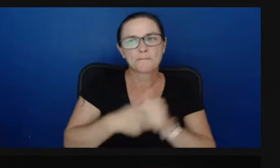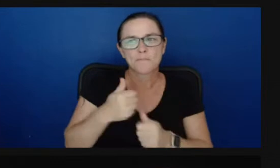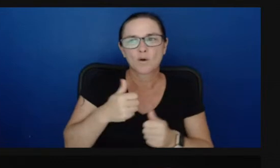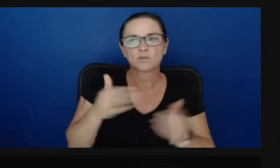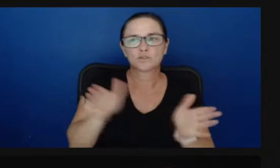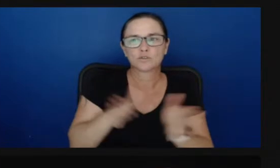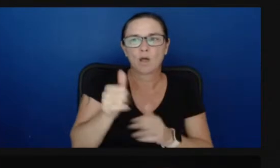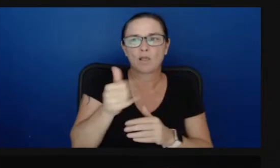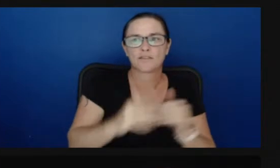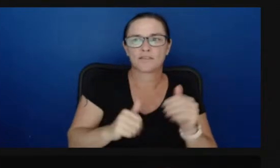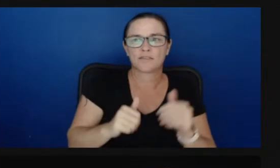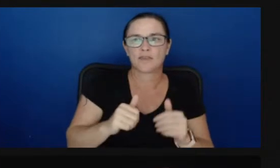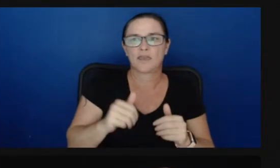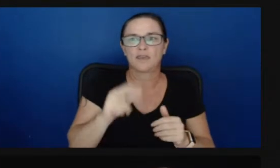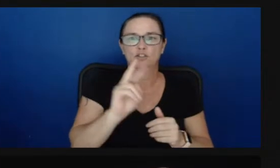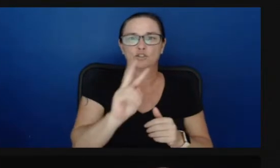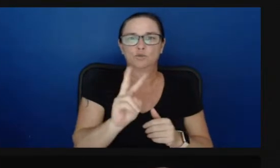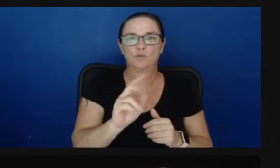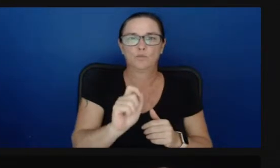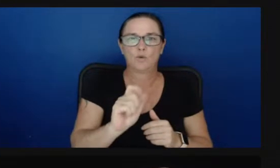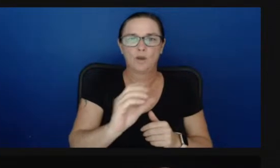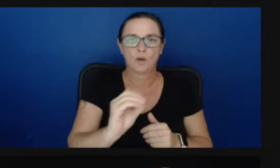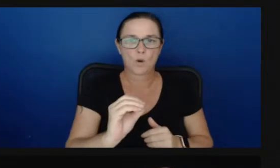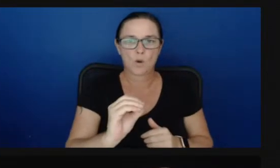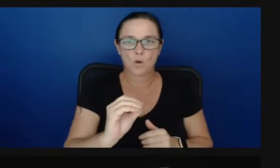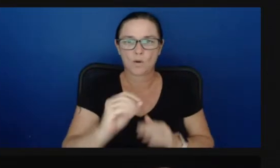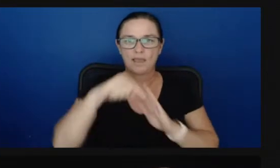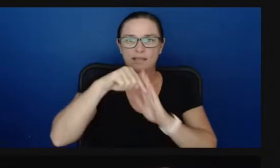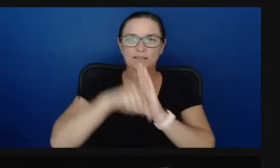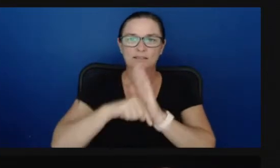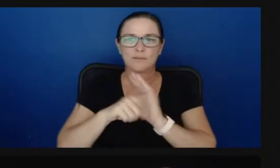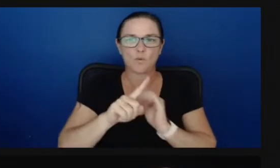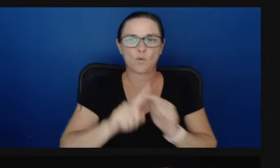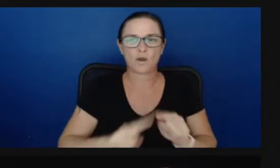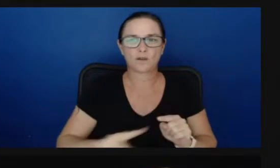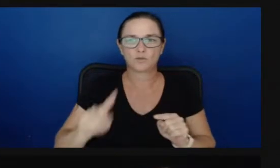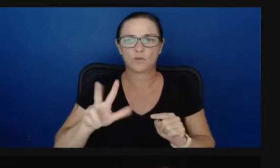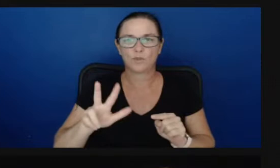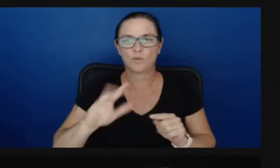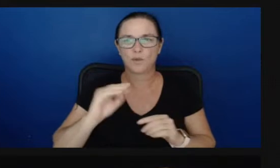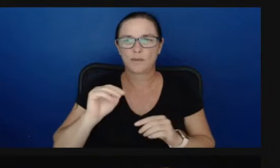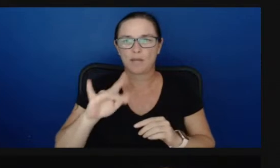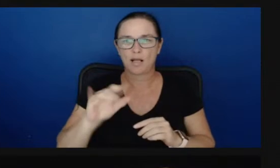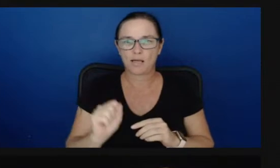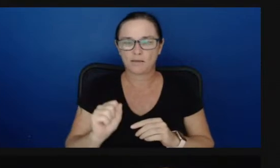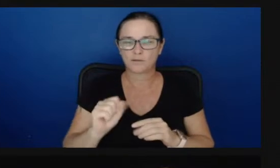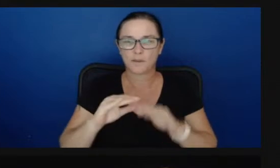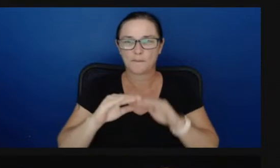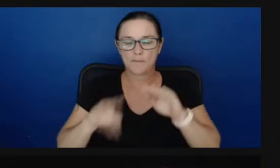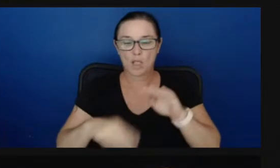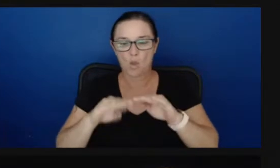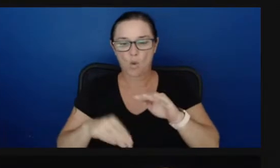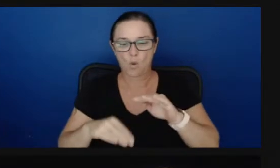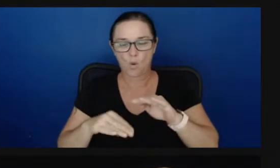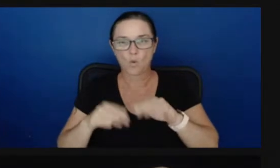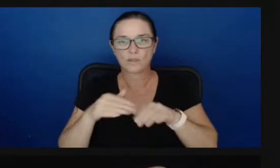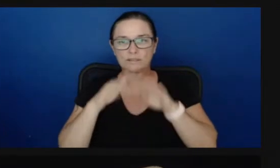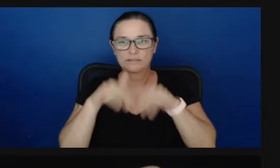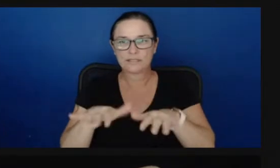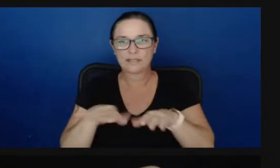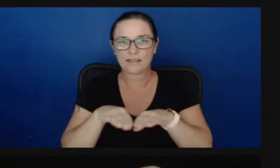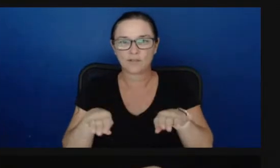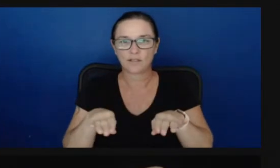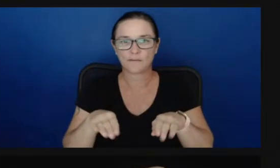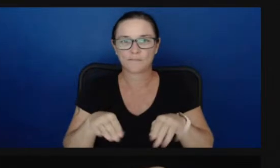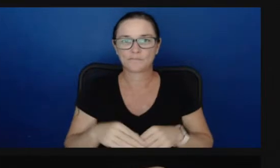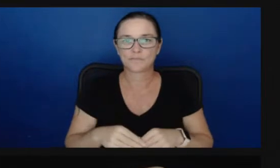2 at depths of 1 to 3 miles below sea level. They say have located